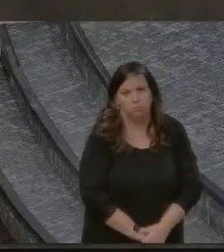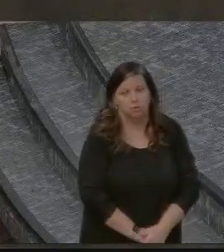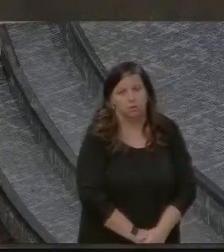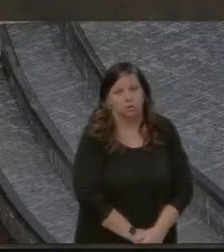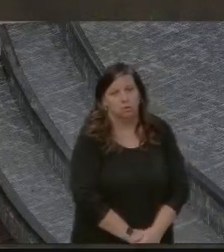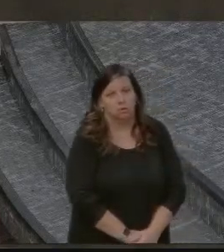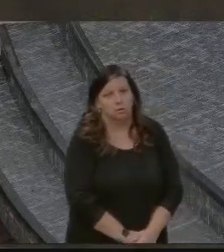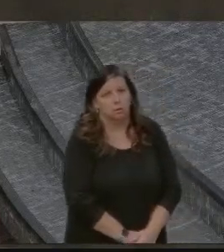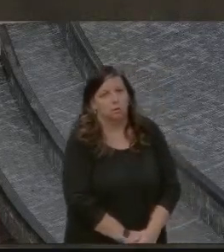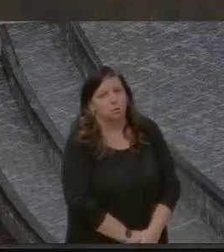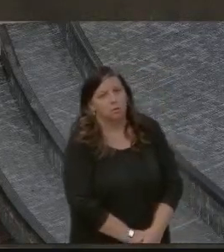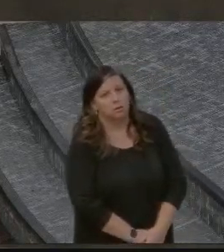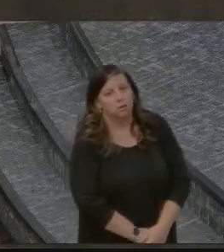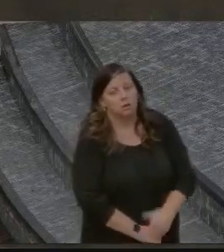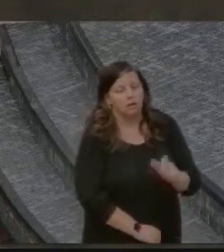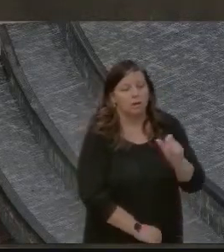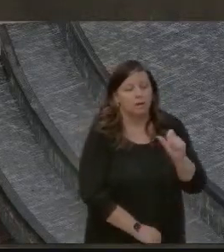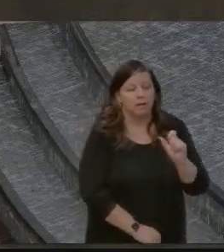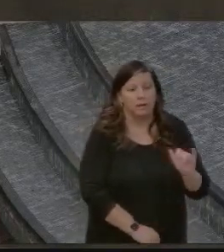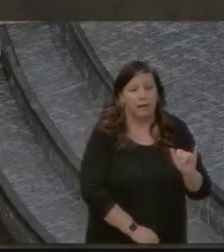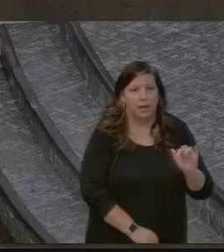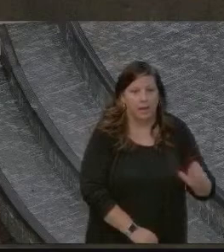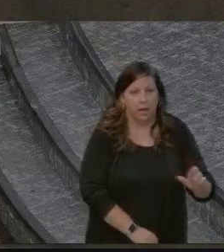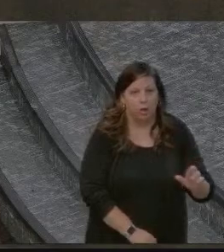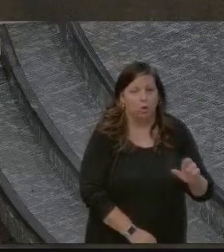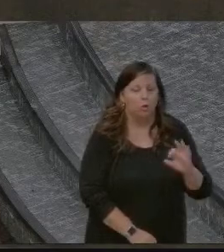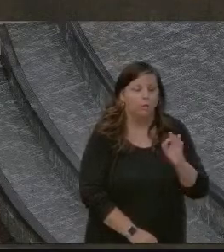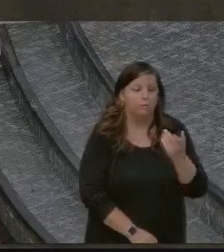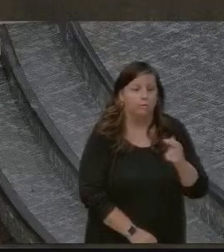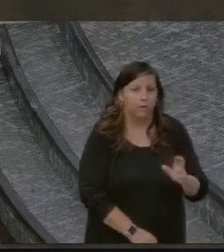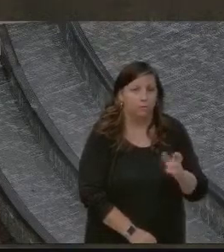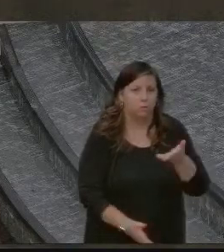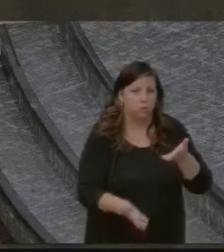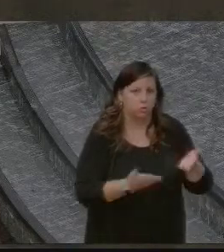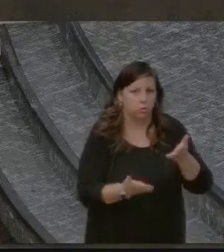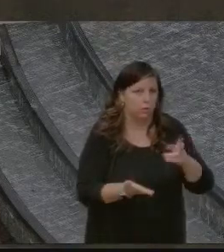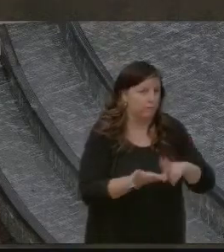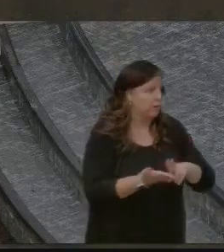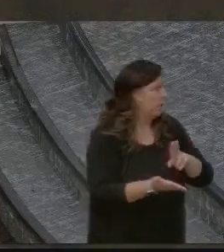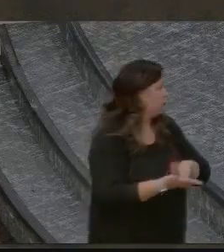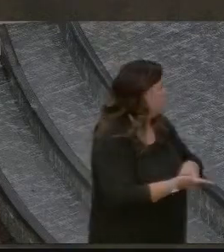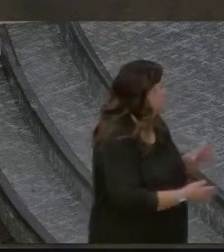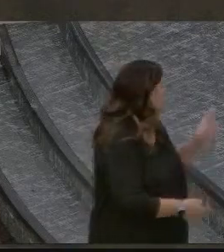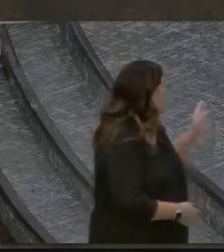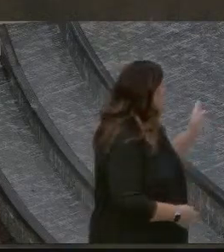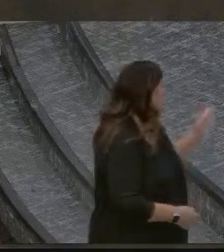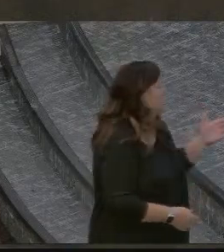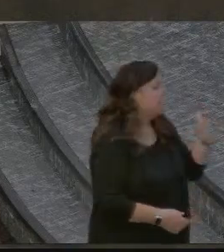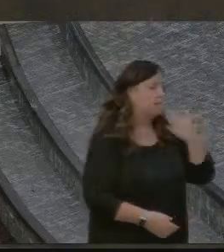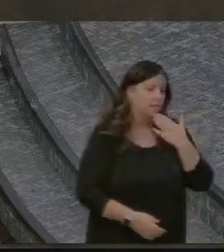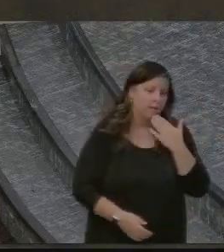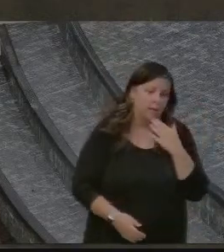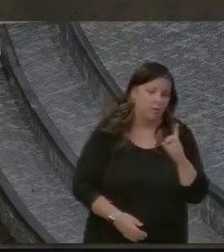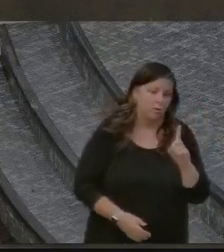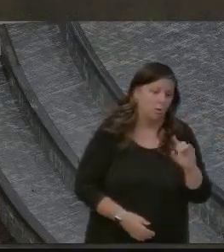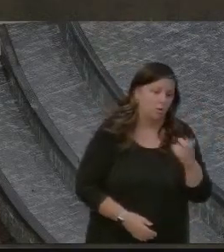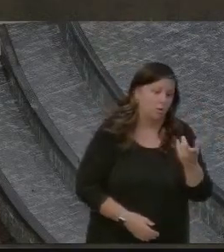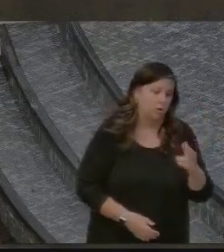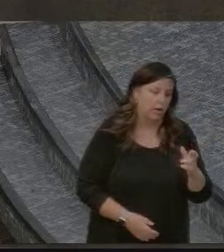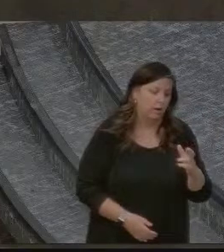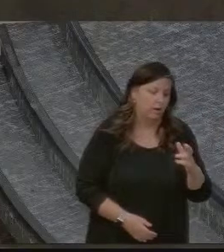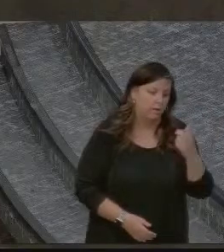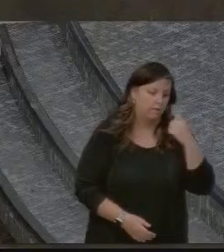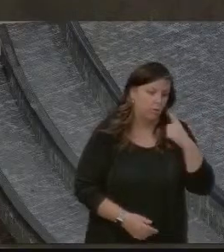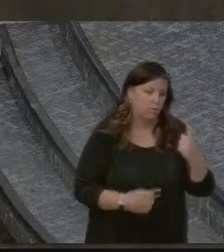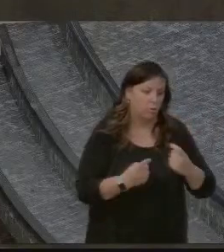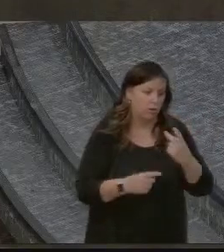The air filter service contract, Yes, and Dr. Gant, thank you, Dr. Yeager, for presenting us with questions about